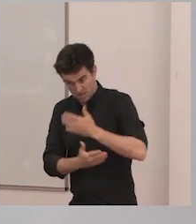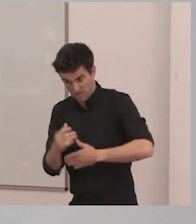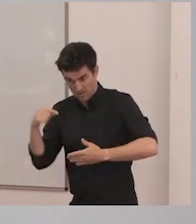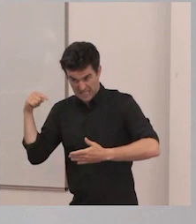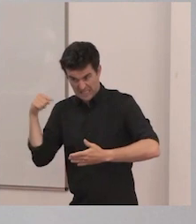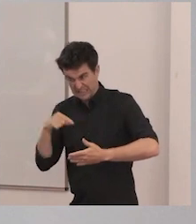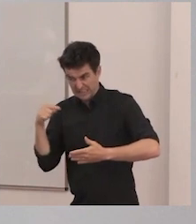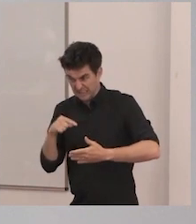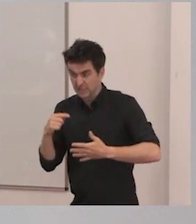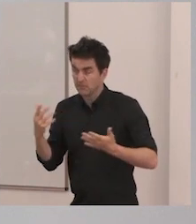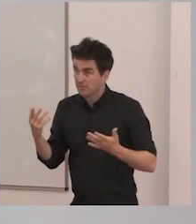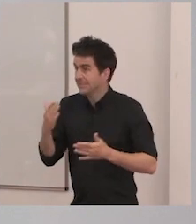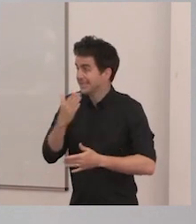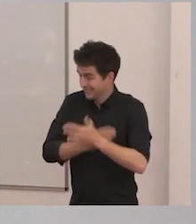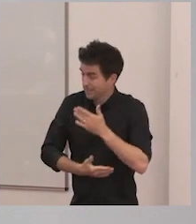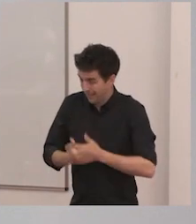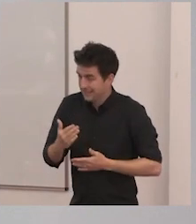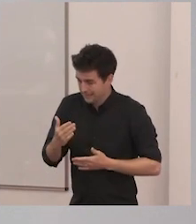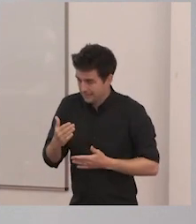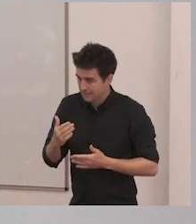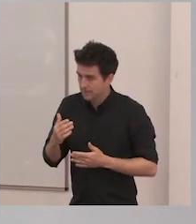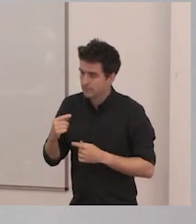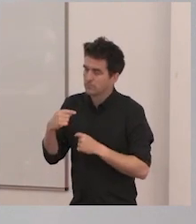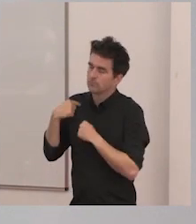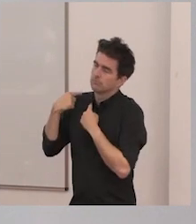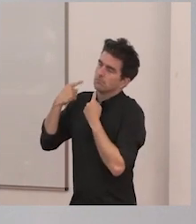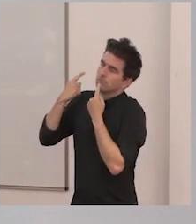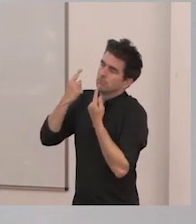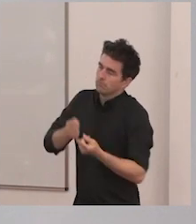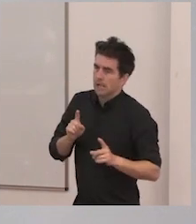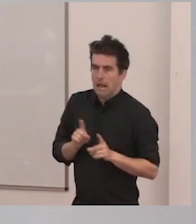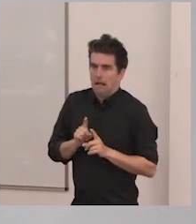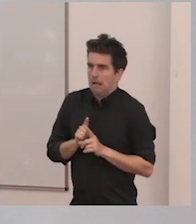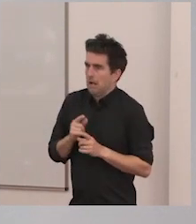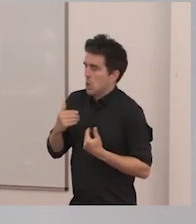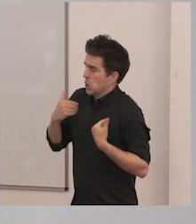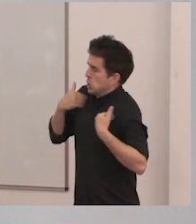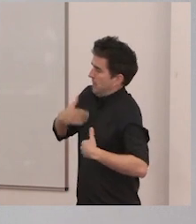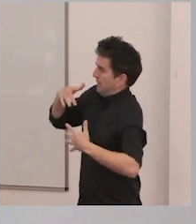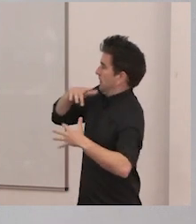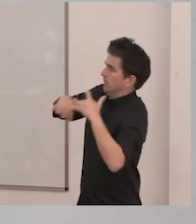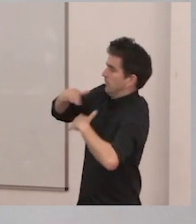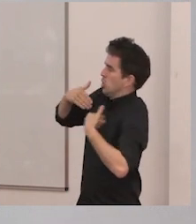fundamental freedoms, with rights being denied or diminished on the basis of impairment.